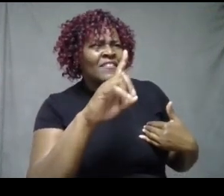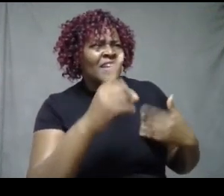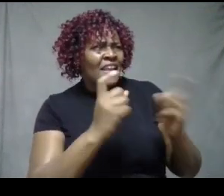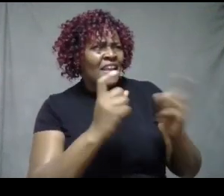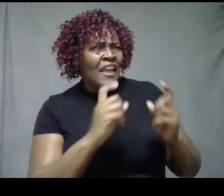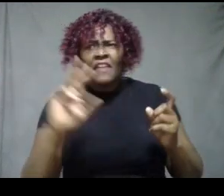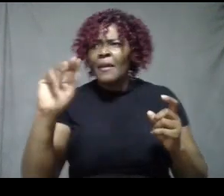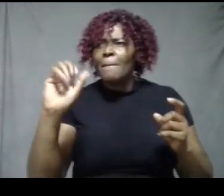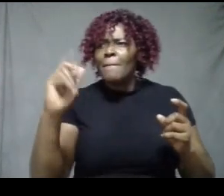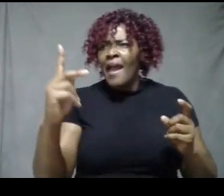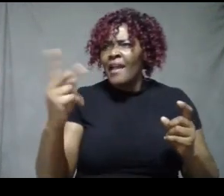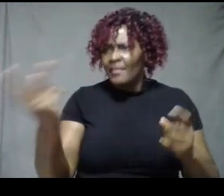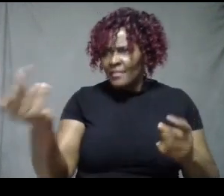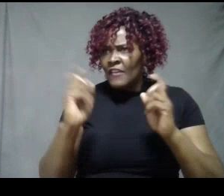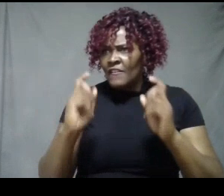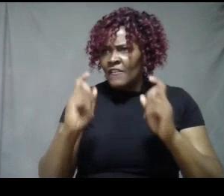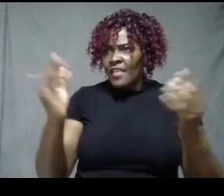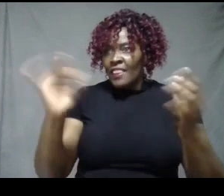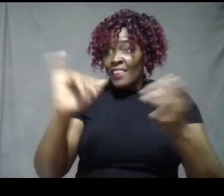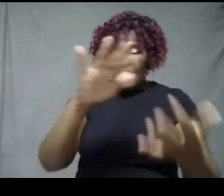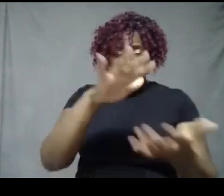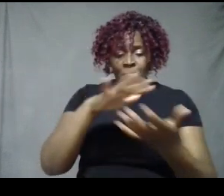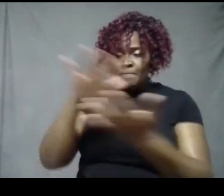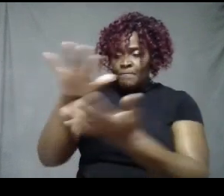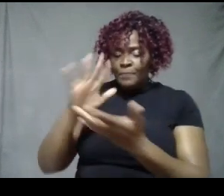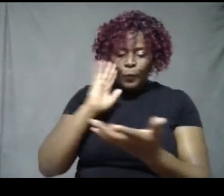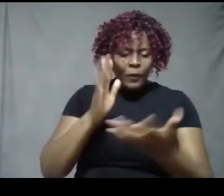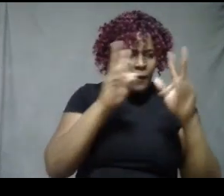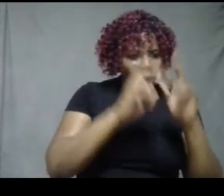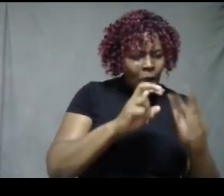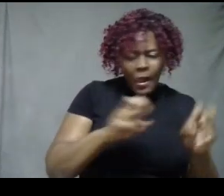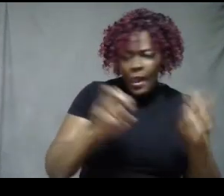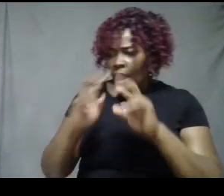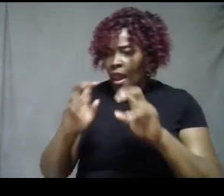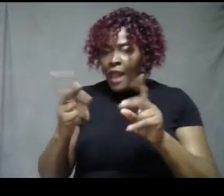McRae. And we'll go over that. We'll come up with a plan of action.